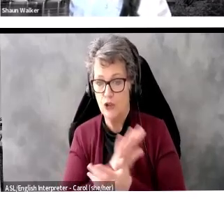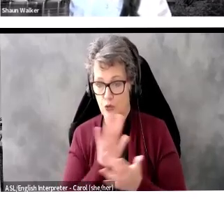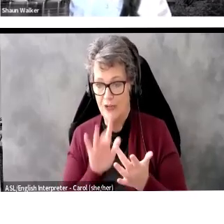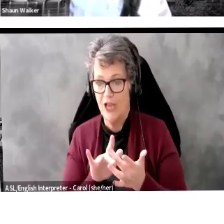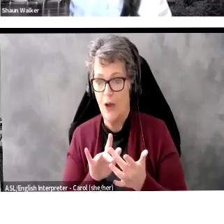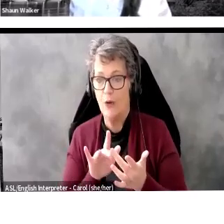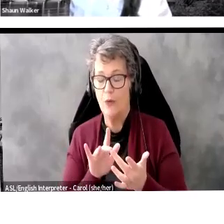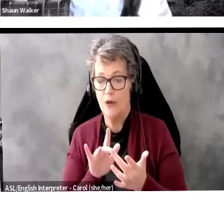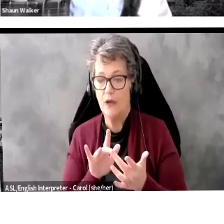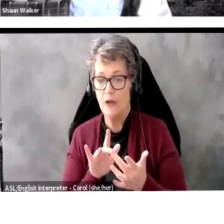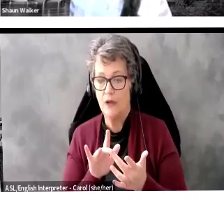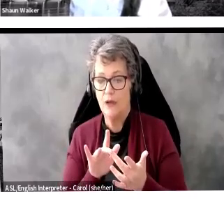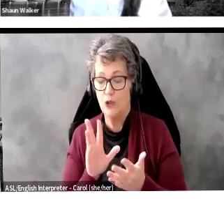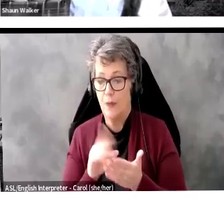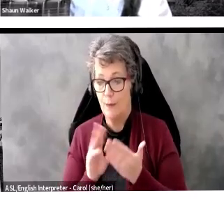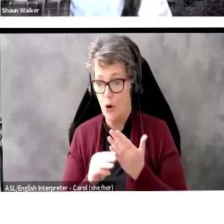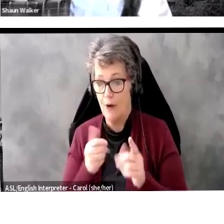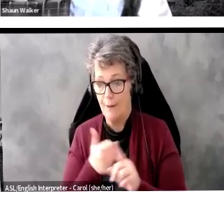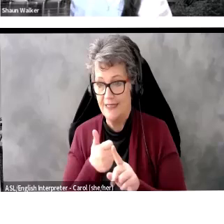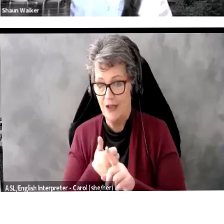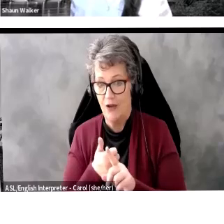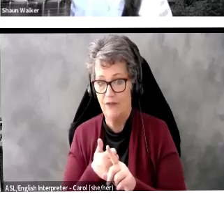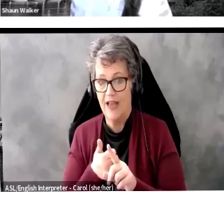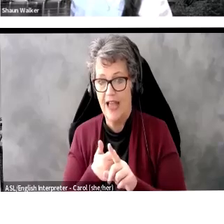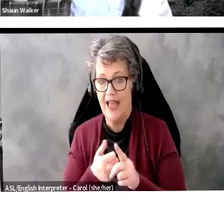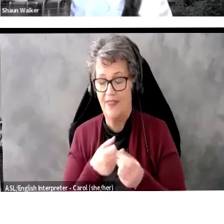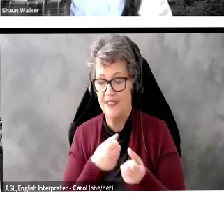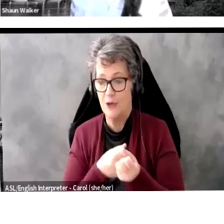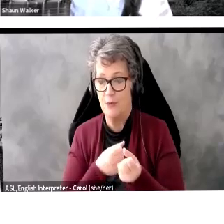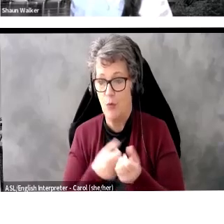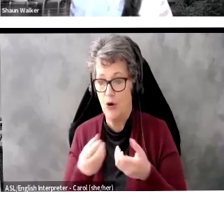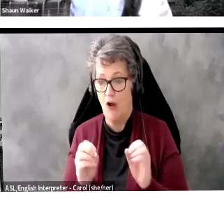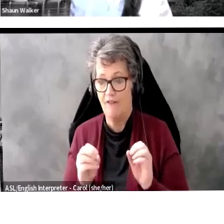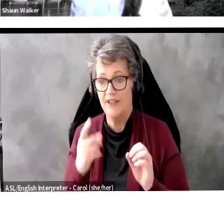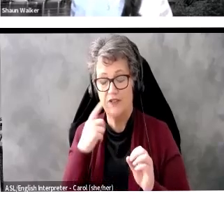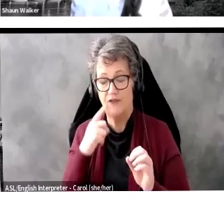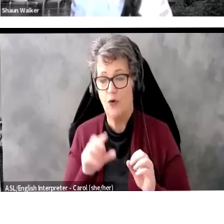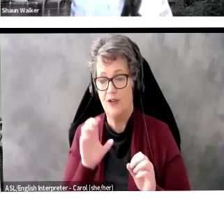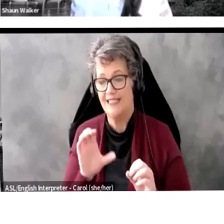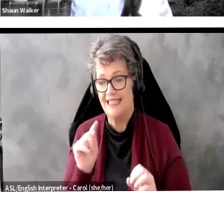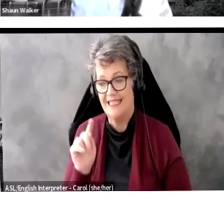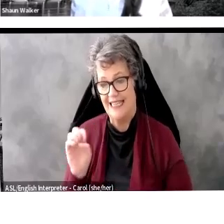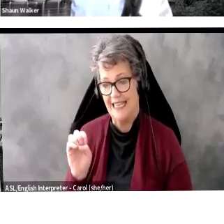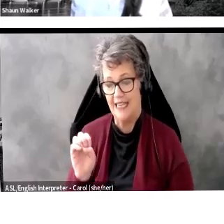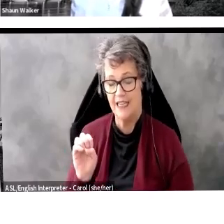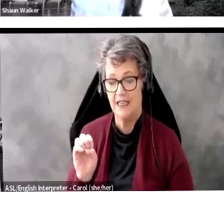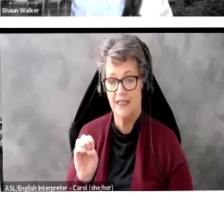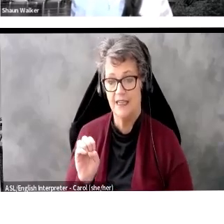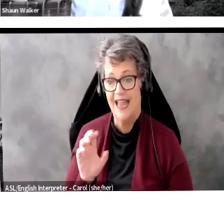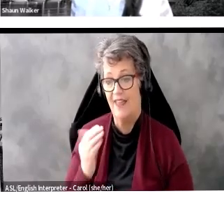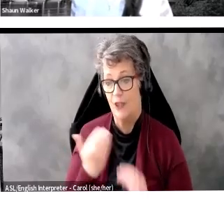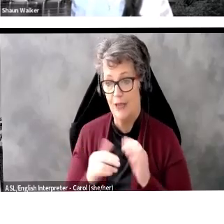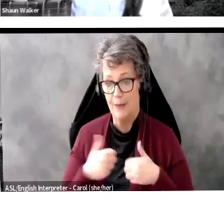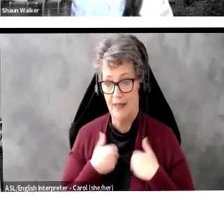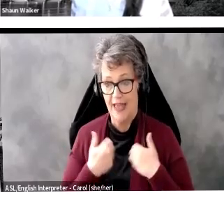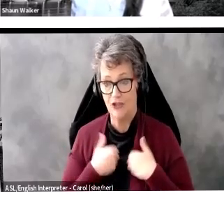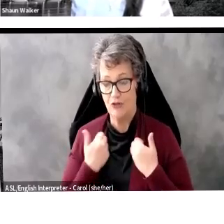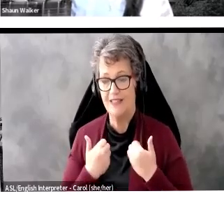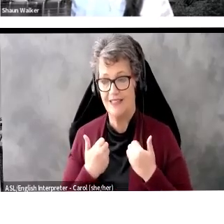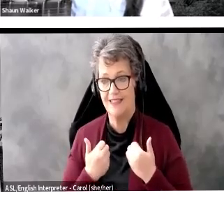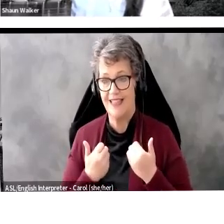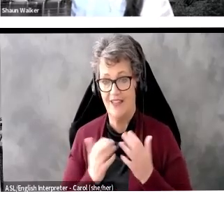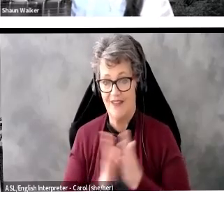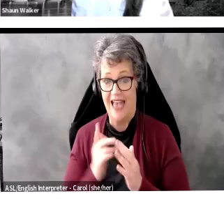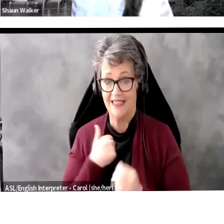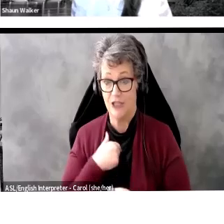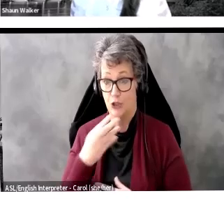out to the Program and Administrative Support Office for CTE. And their email address that they've asked